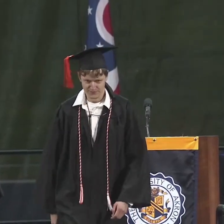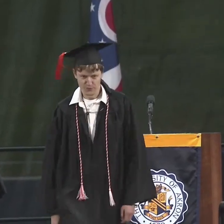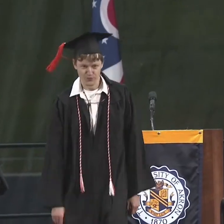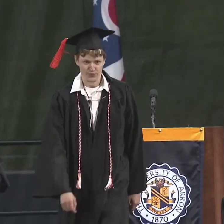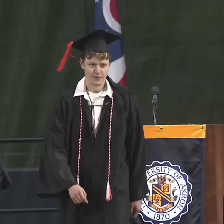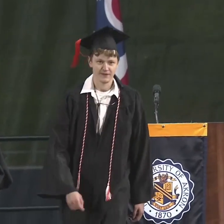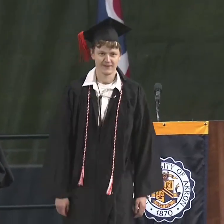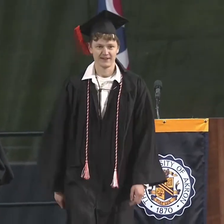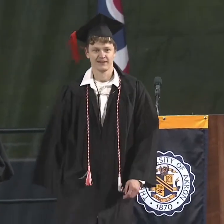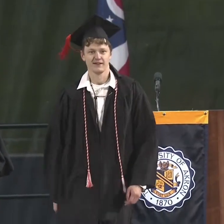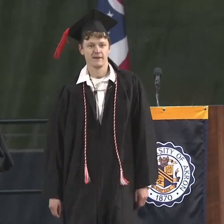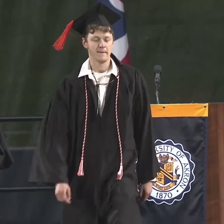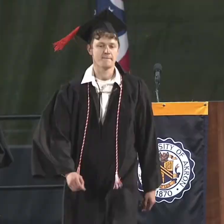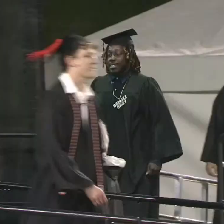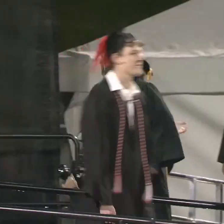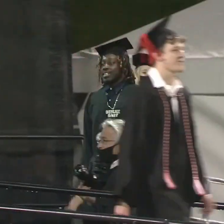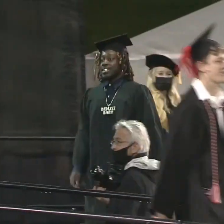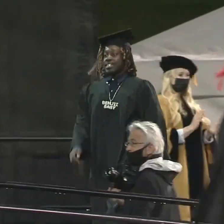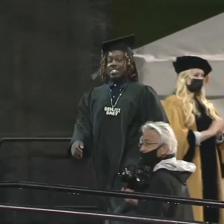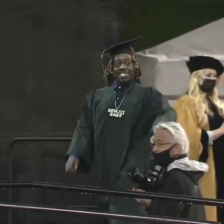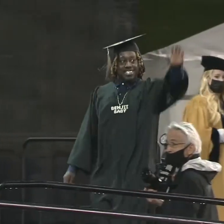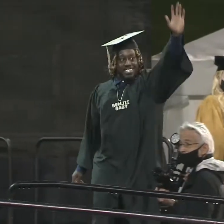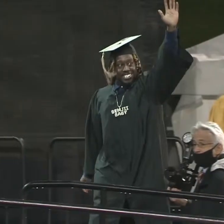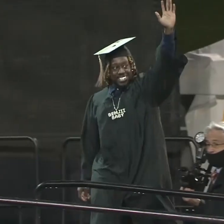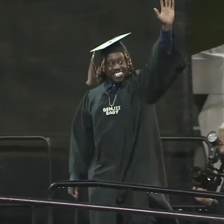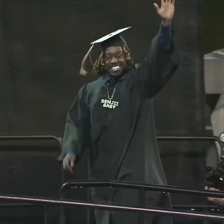Ankra K. Mensa, Jr.